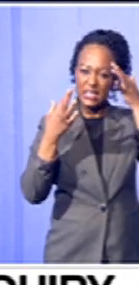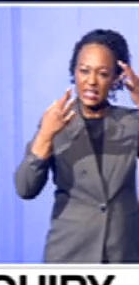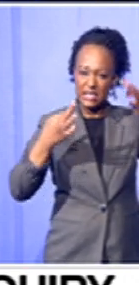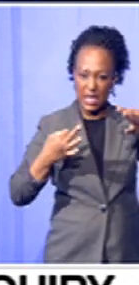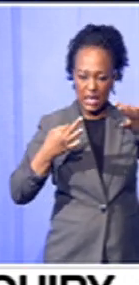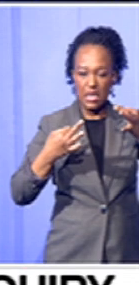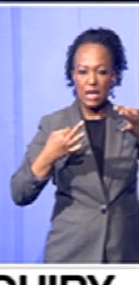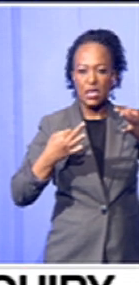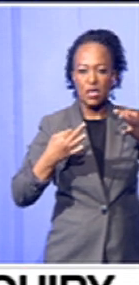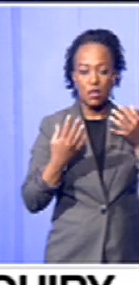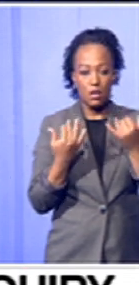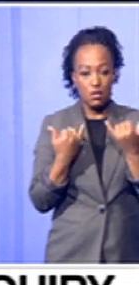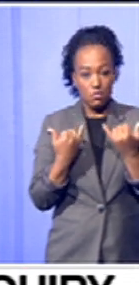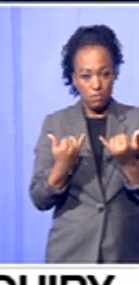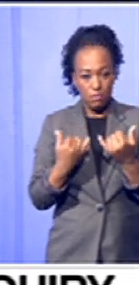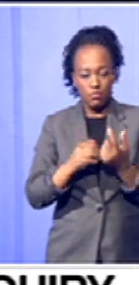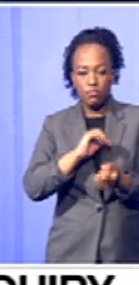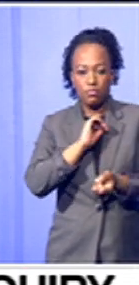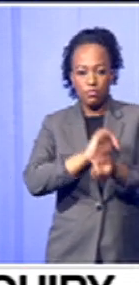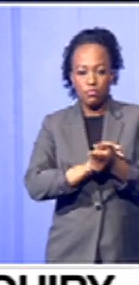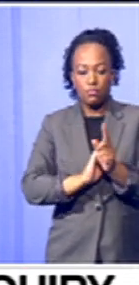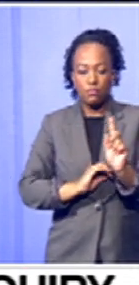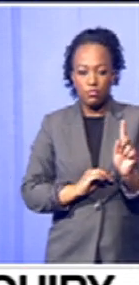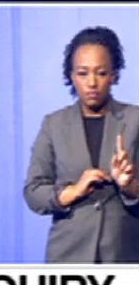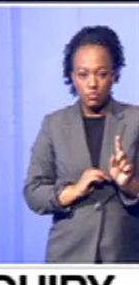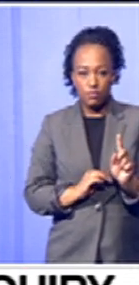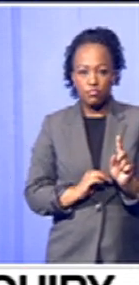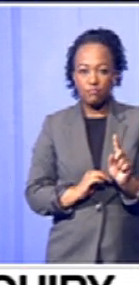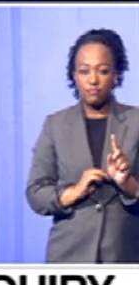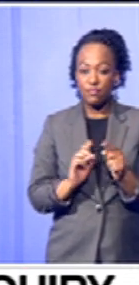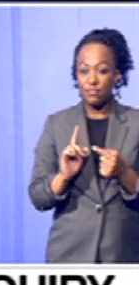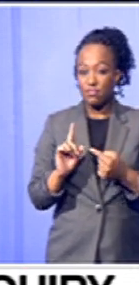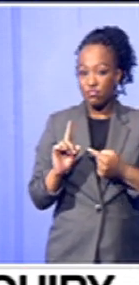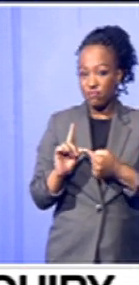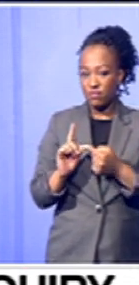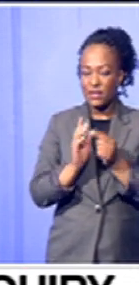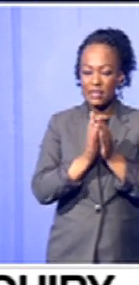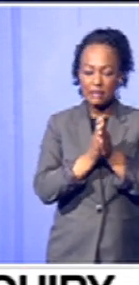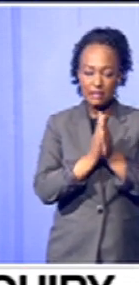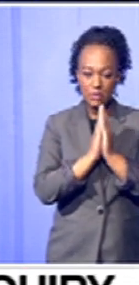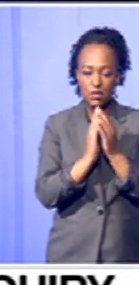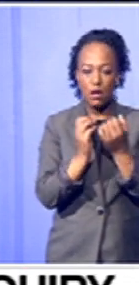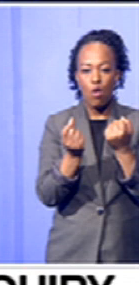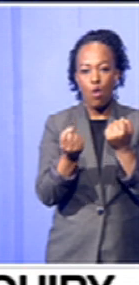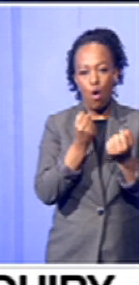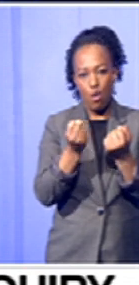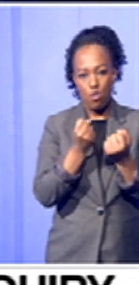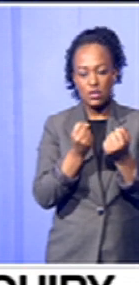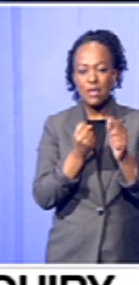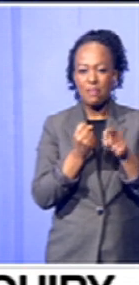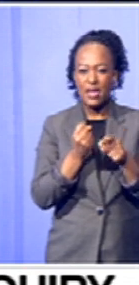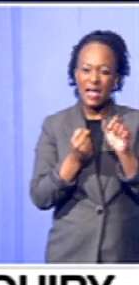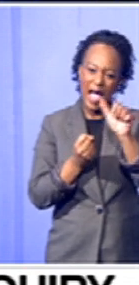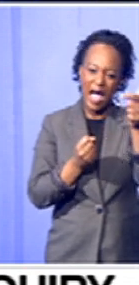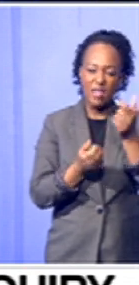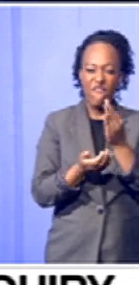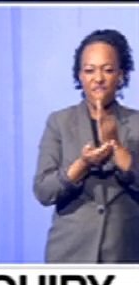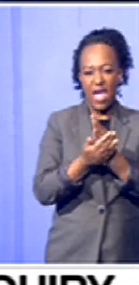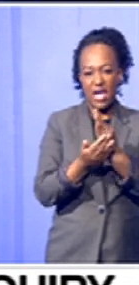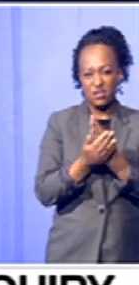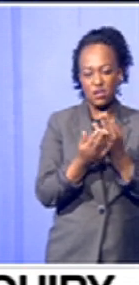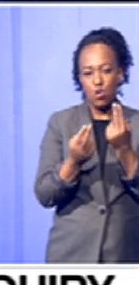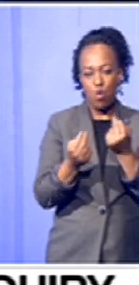Now, today what happened is that she's asking that the court must consider new facts which have